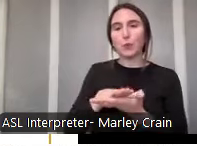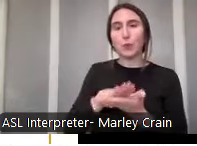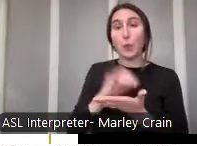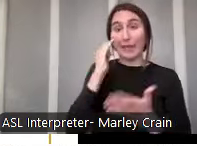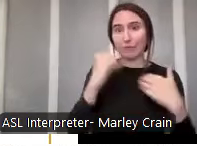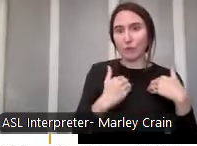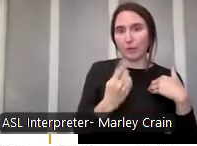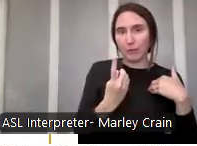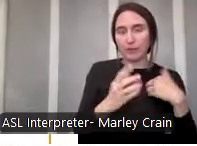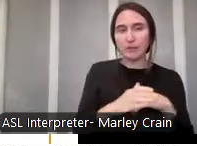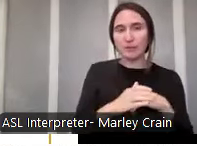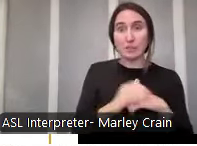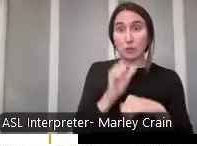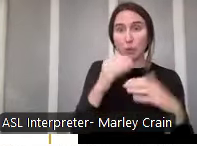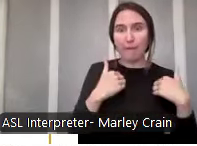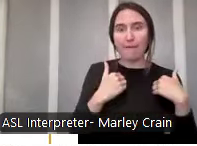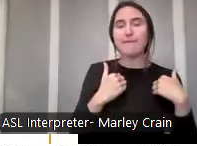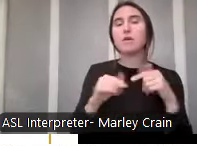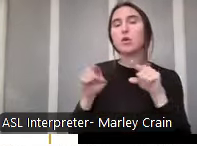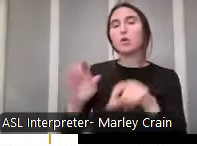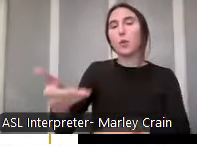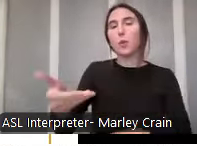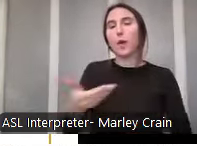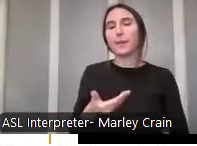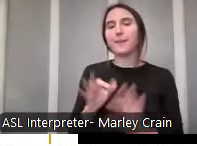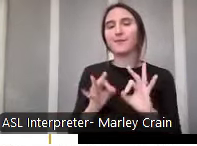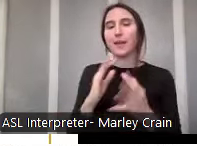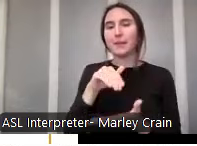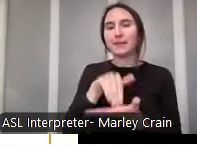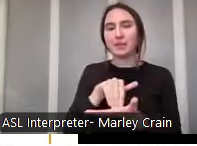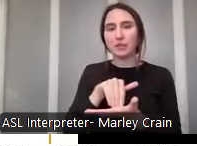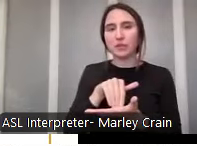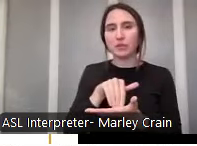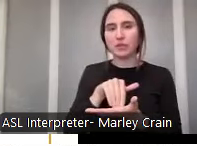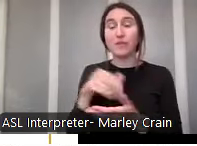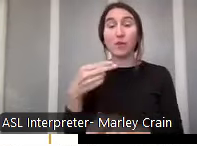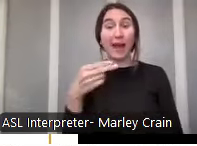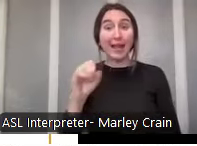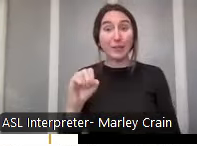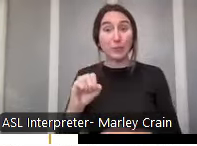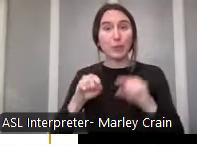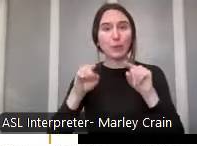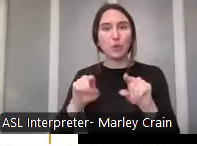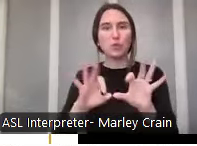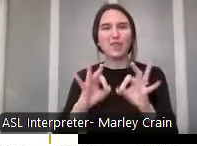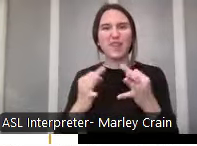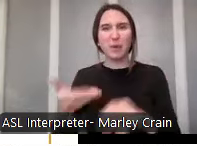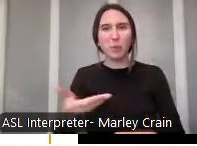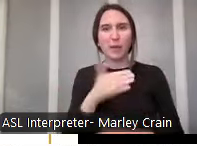family welcome center. For high school, I would go to the Family Welcome Center. There's only a couple of zoned high